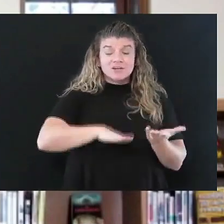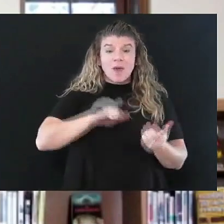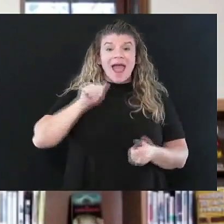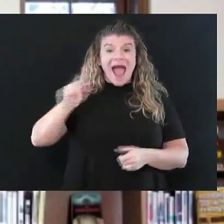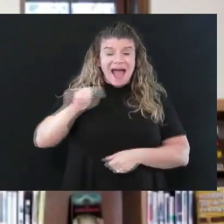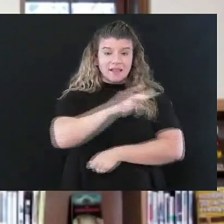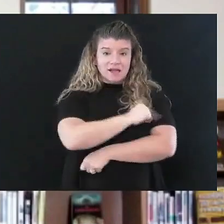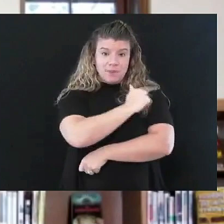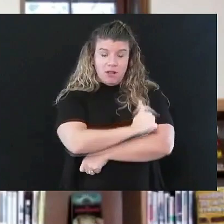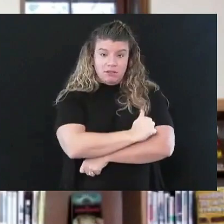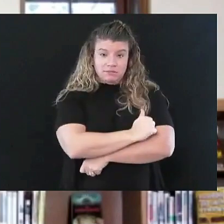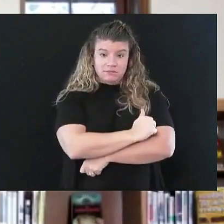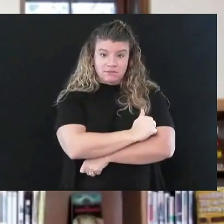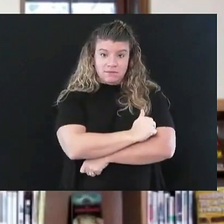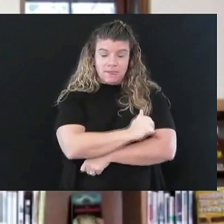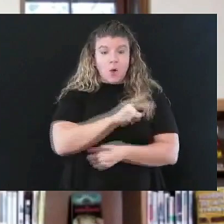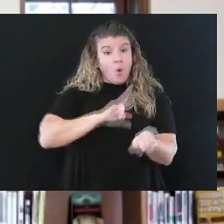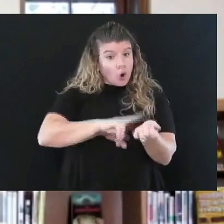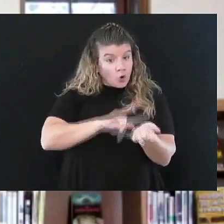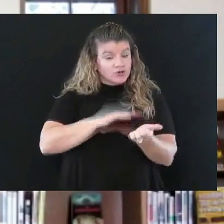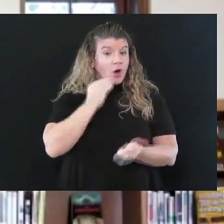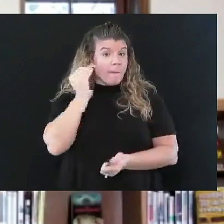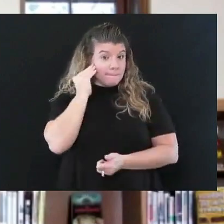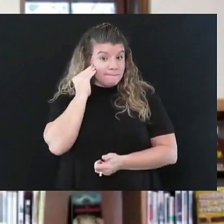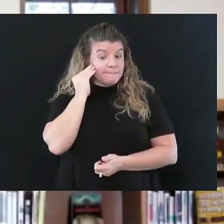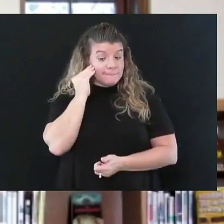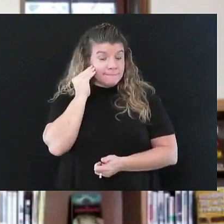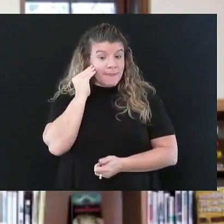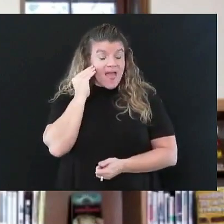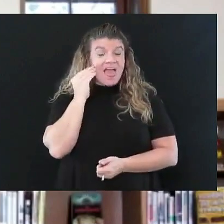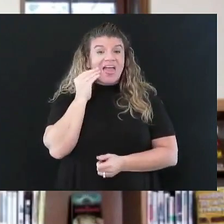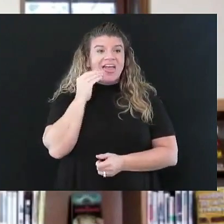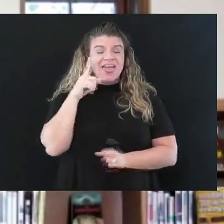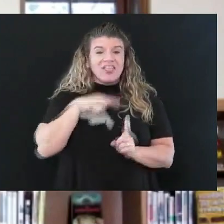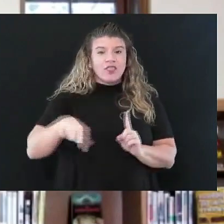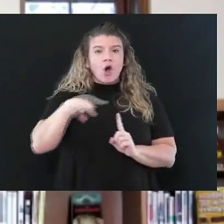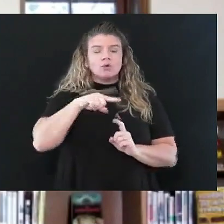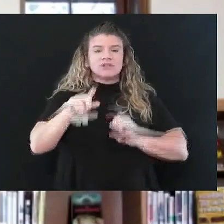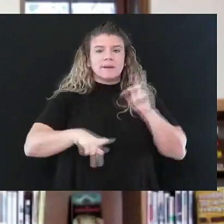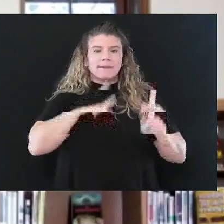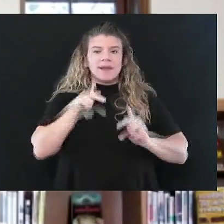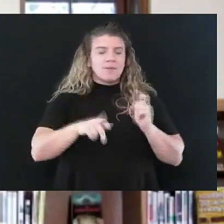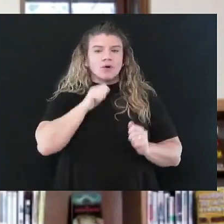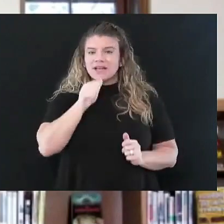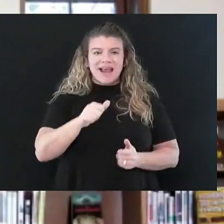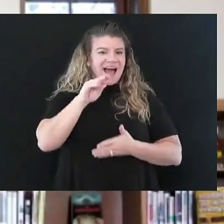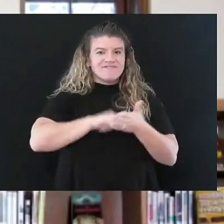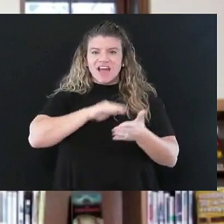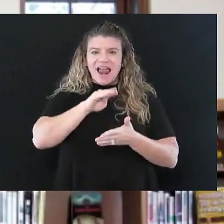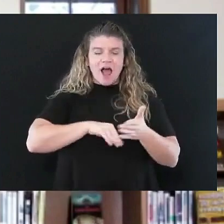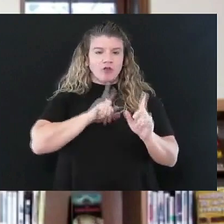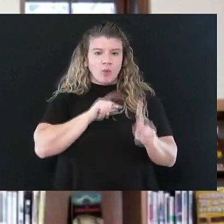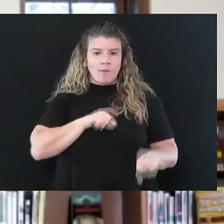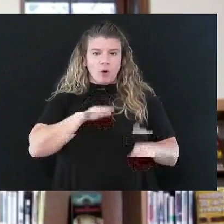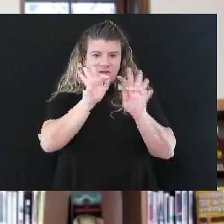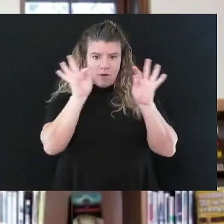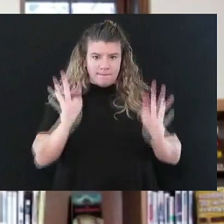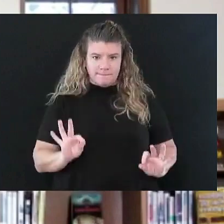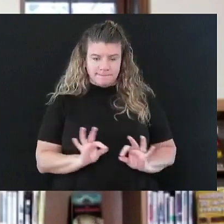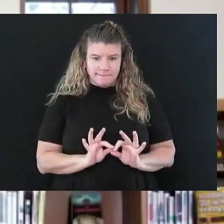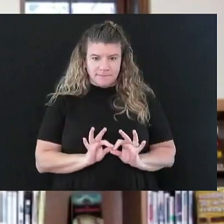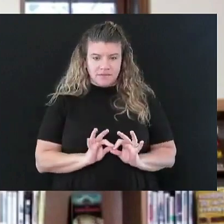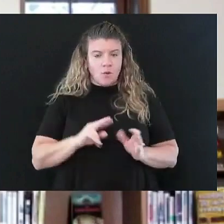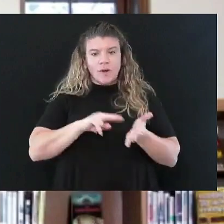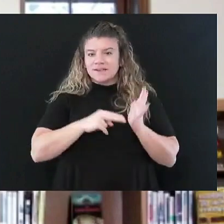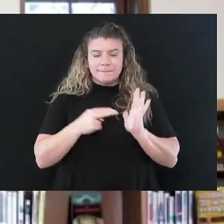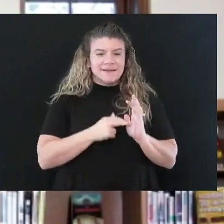hospital level or at the nursing home level. These entities did not fill out the reporting forms, which did